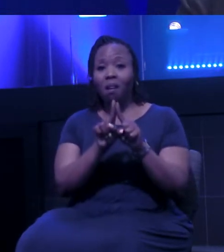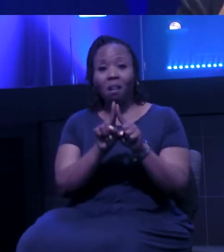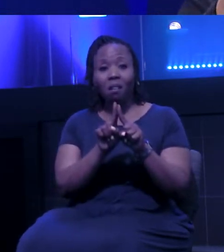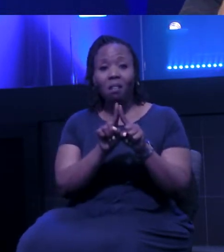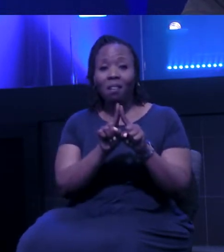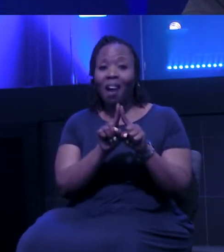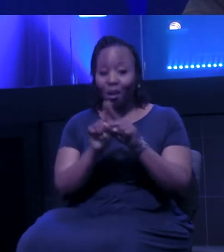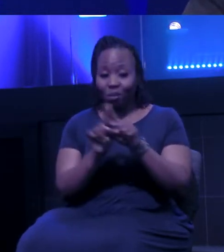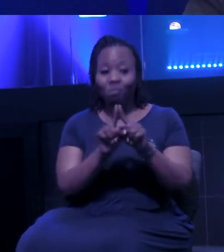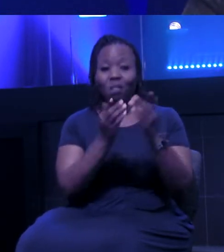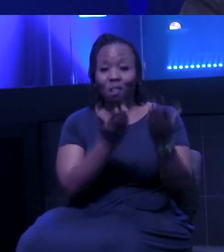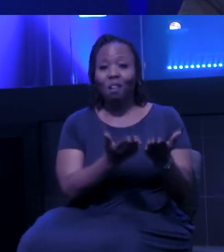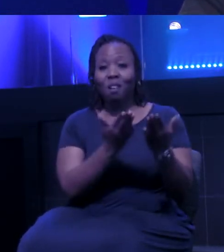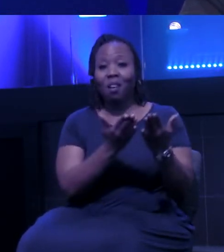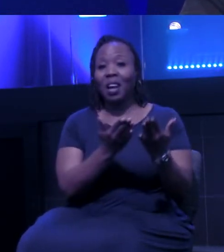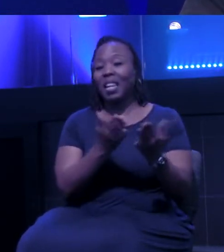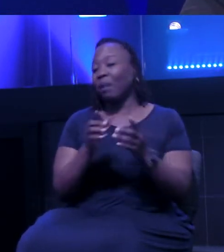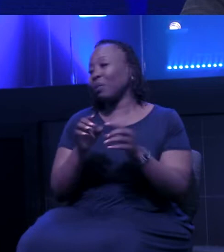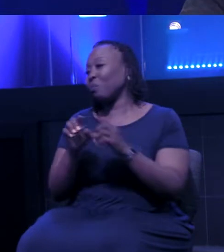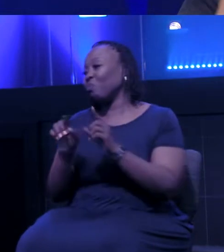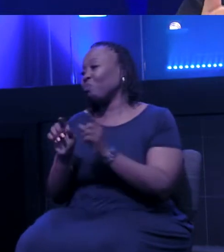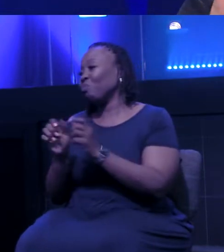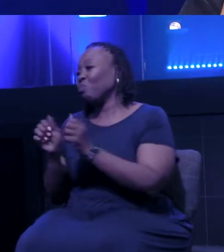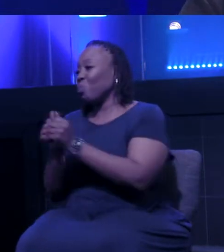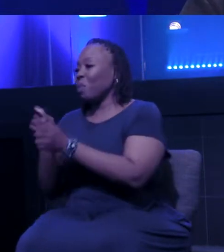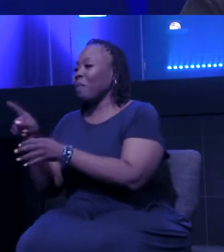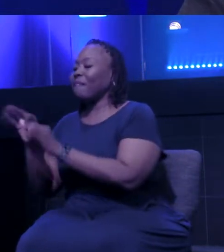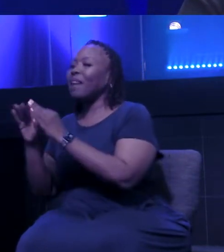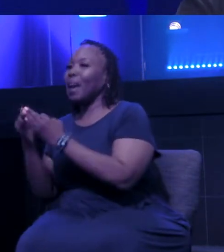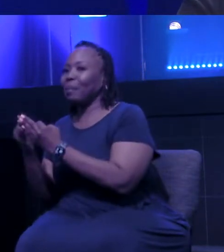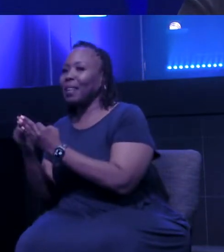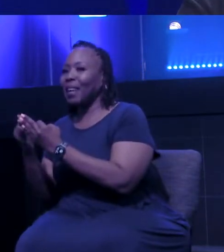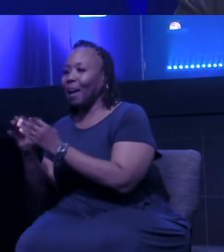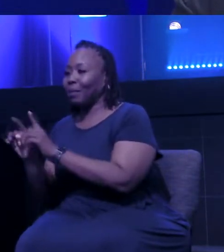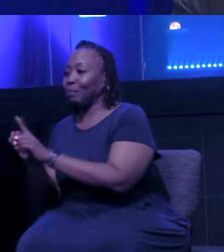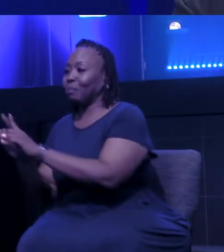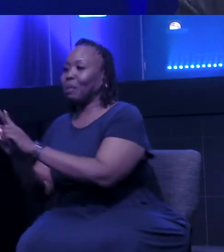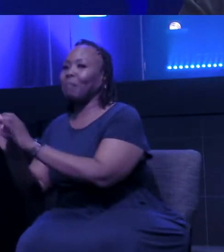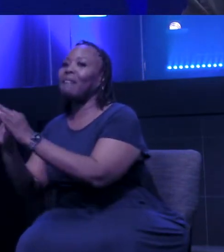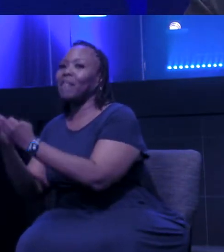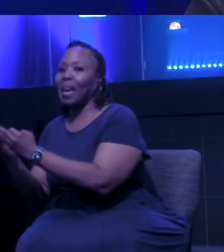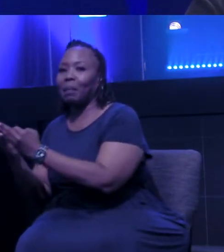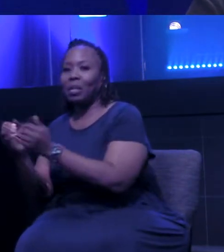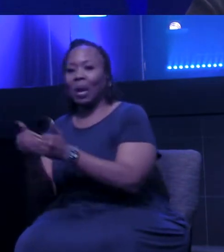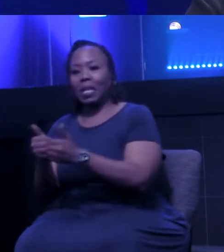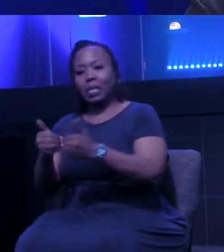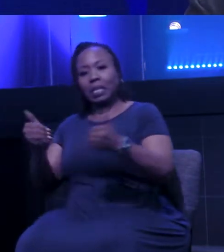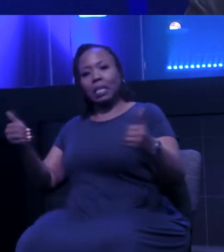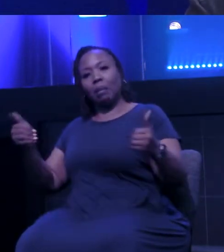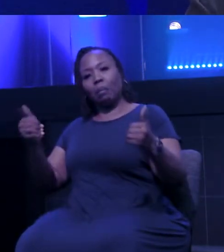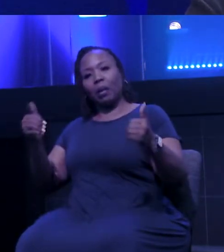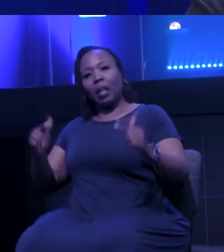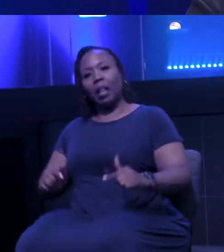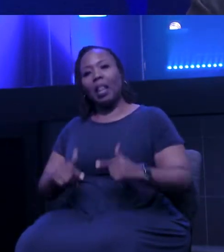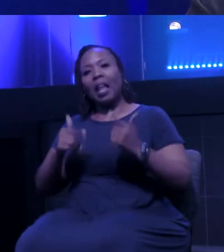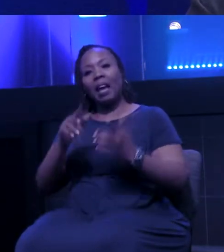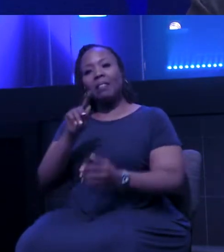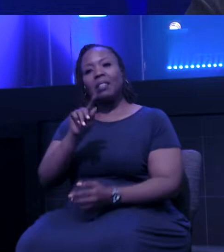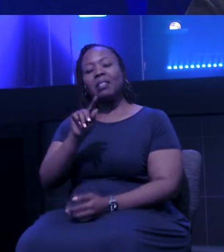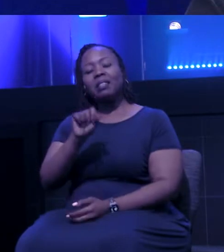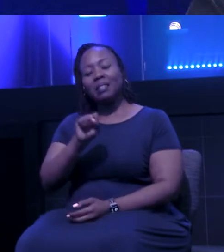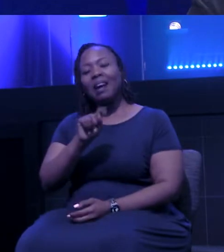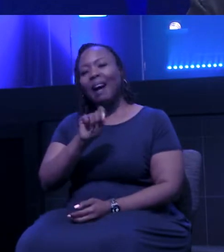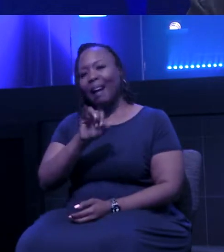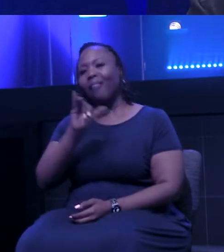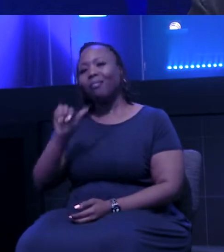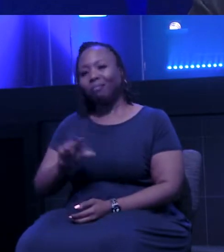family, I was with my family. So I had separated those lifestyles. And so she was unaware of